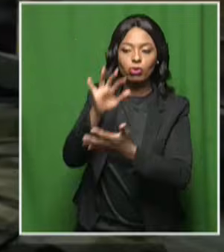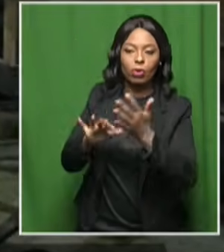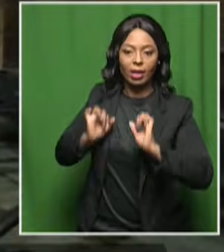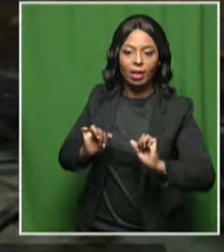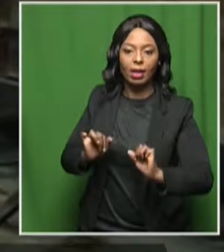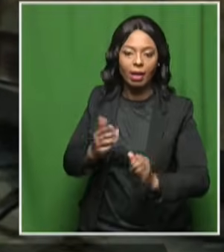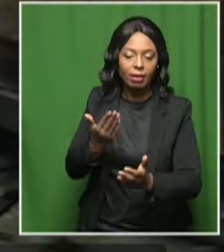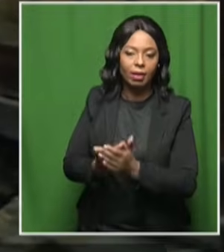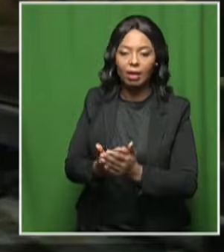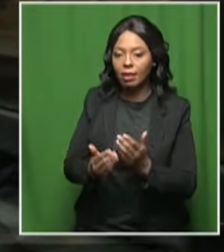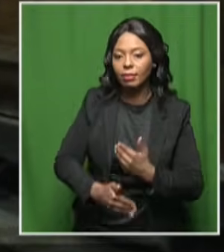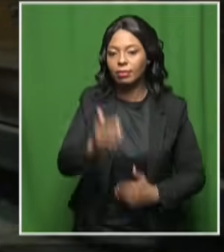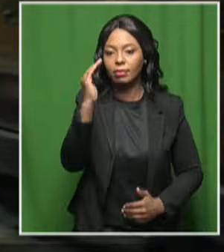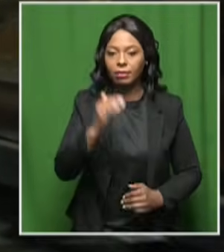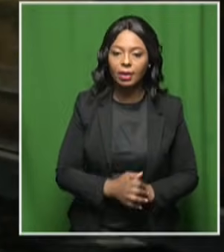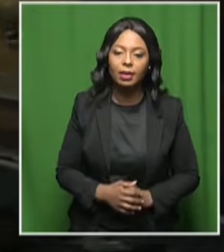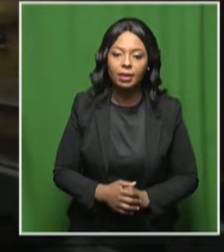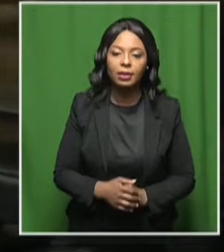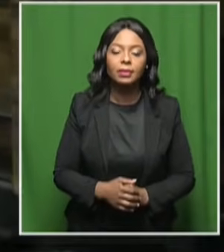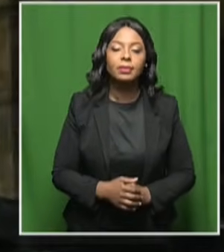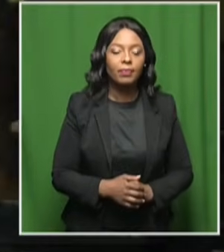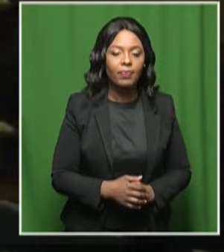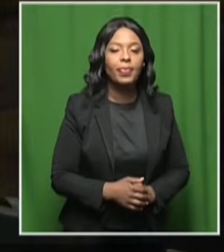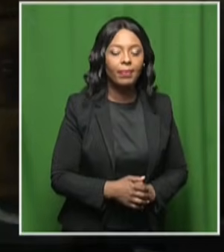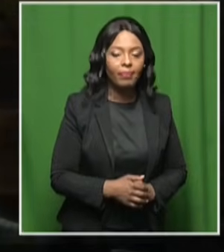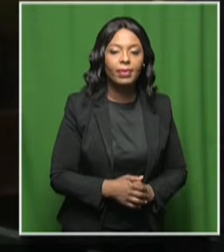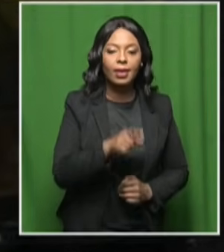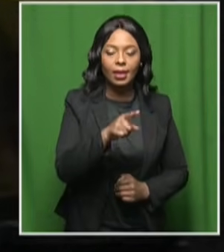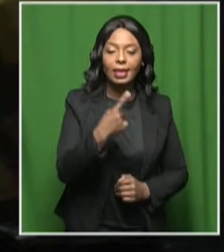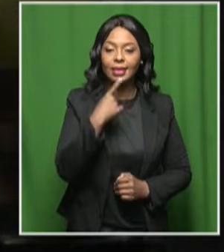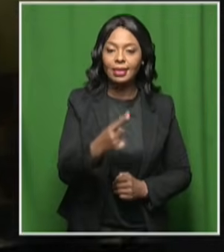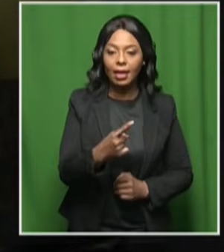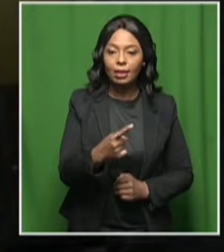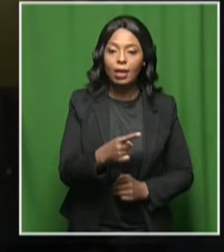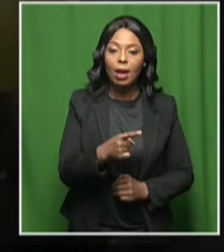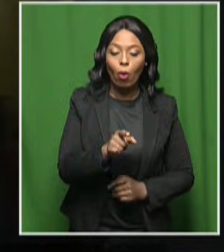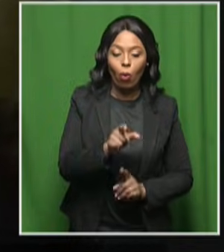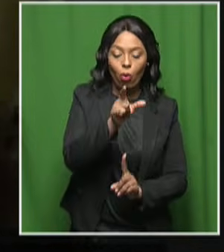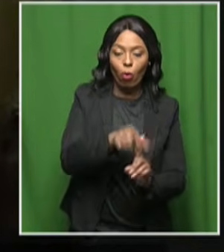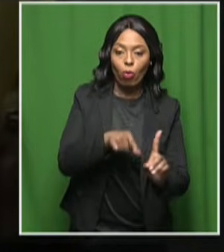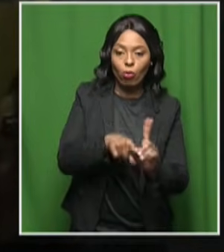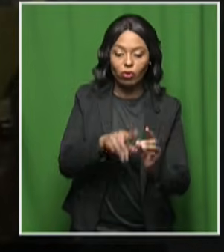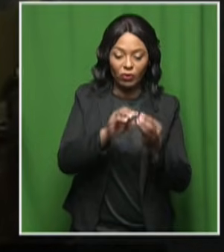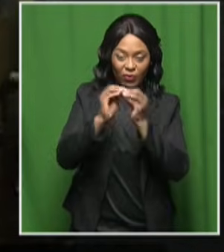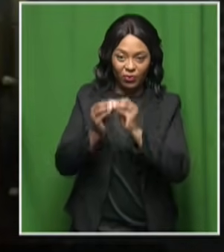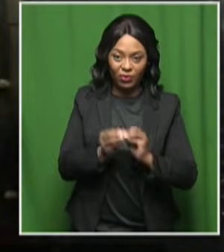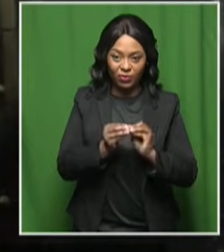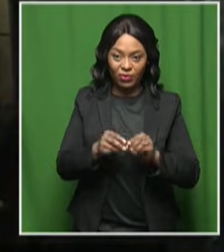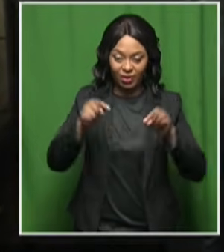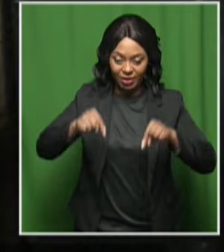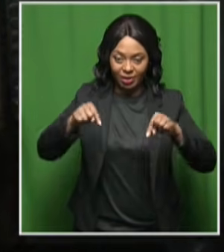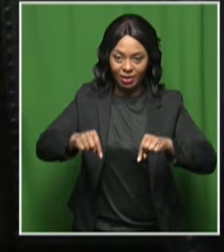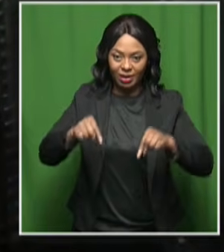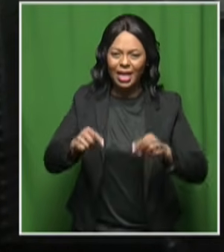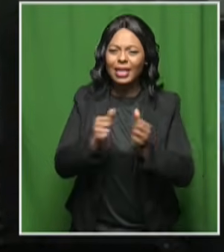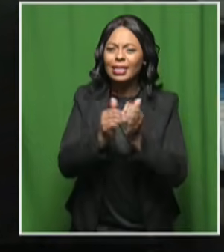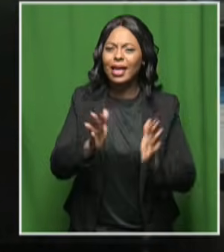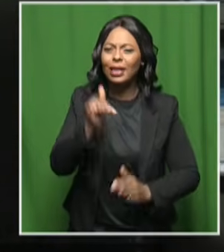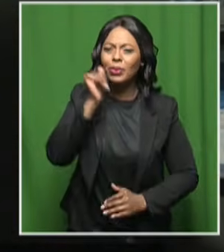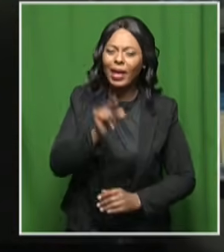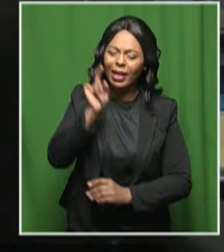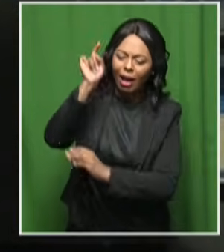take it back a bit. We did say that this was man-made. Can you just give us a bit of stats? When did they start